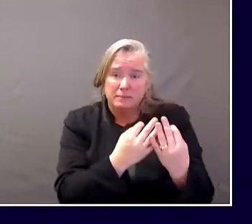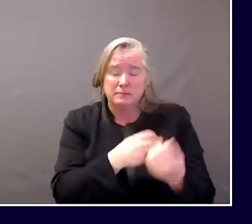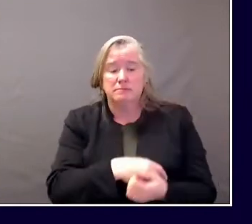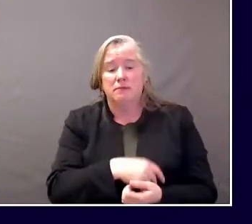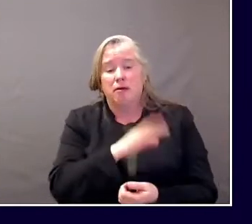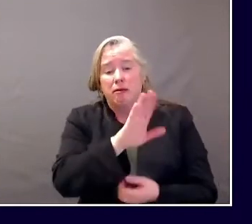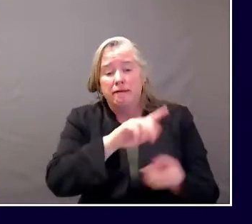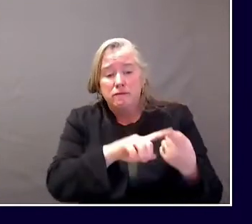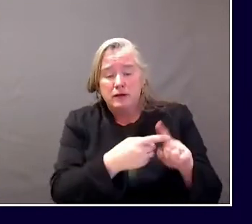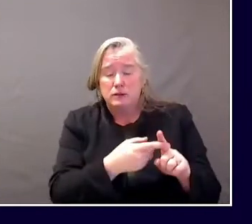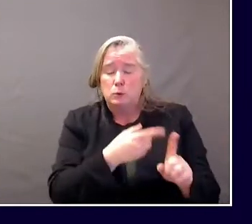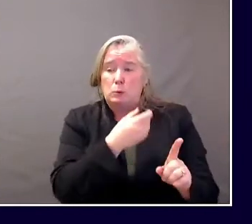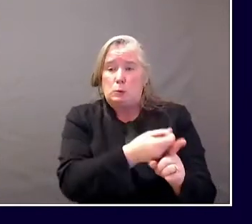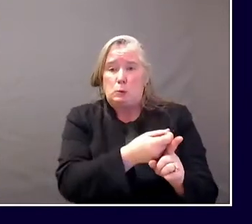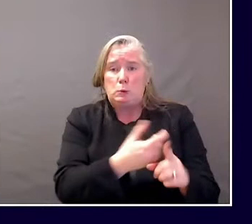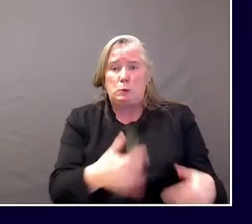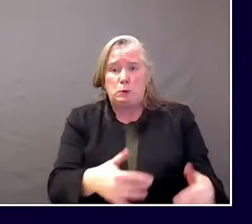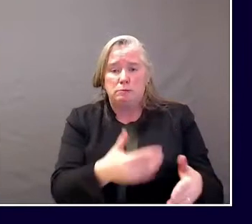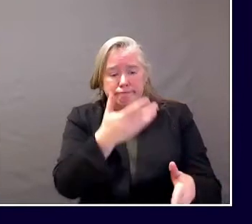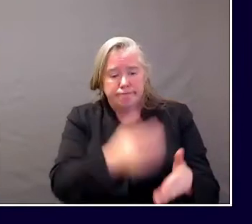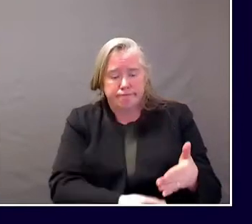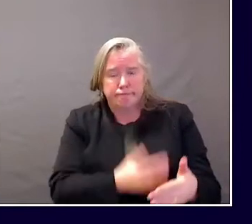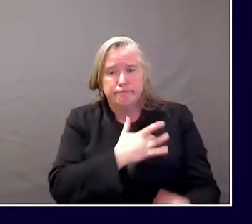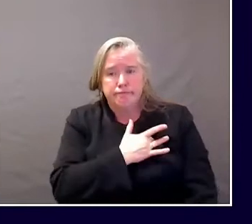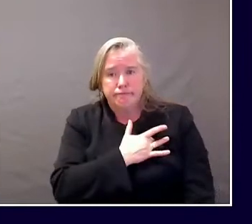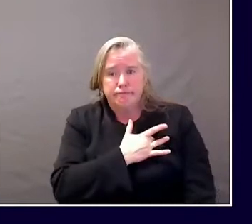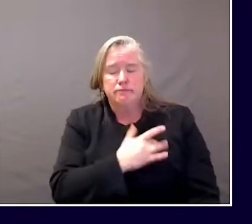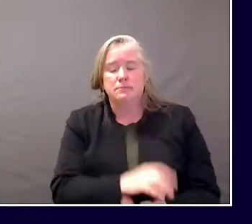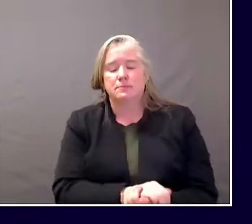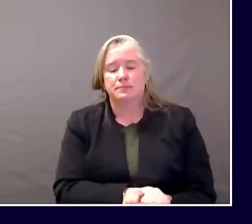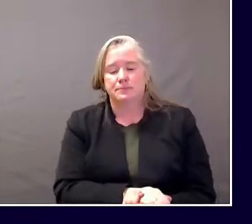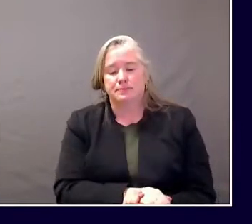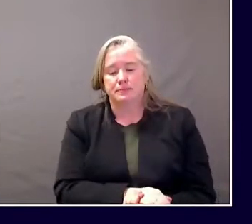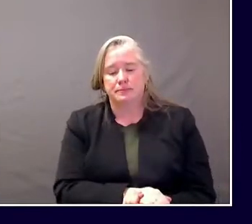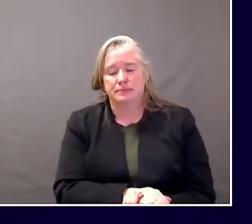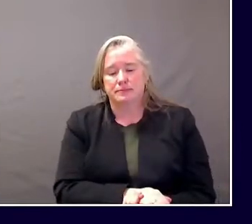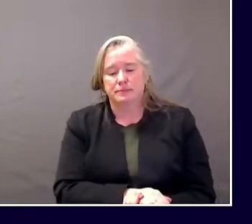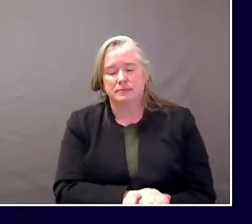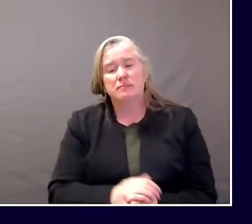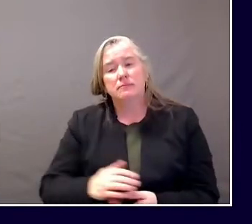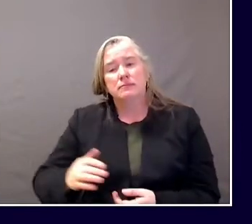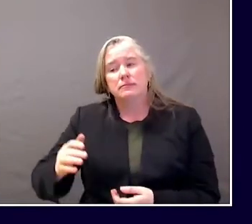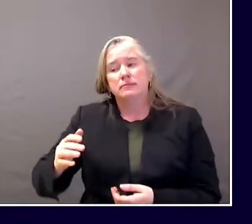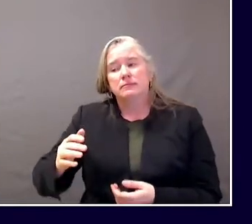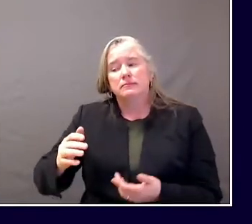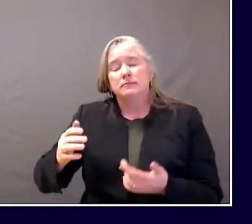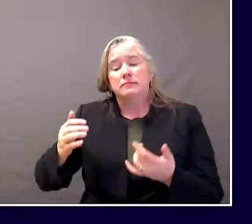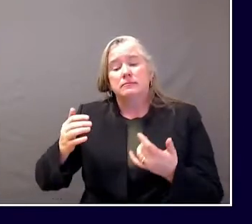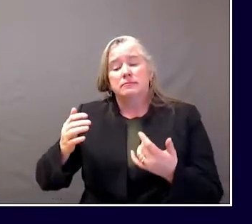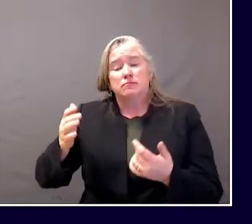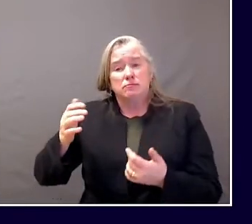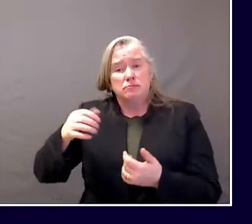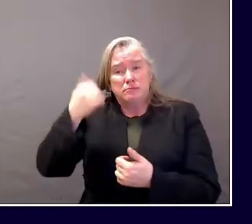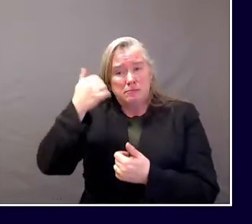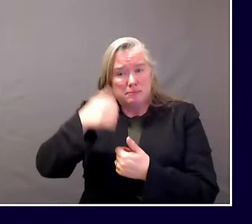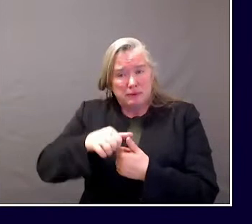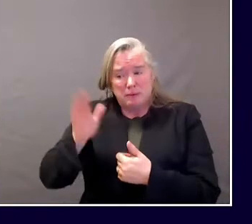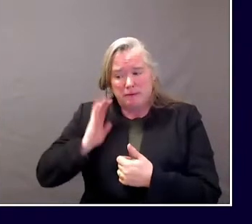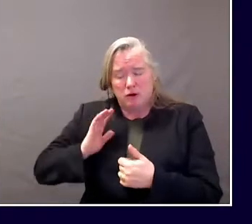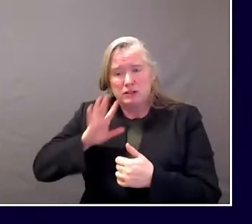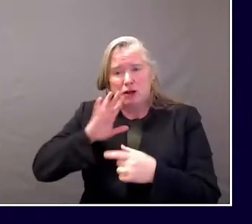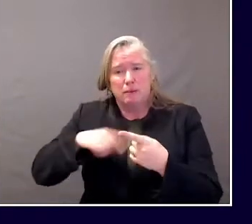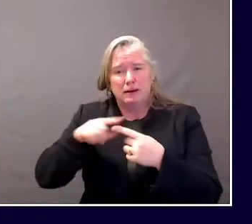it is a bit like that proverbial train. What we are seeing right now